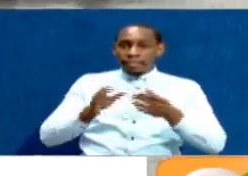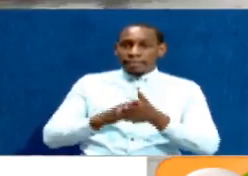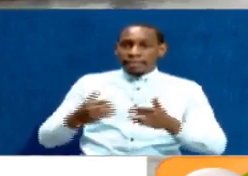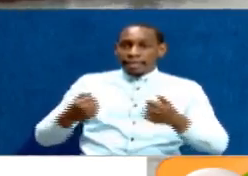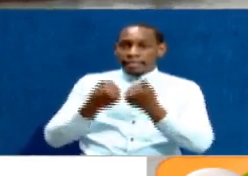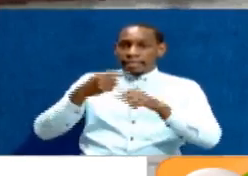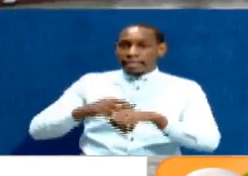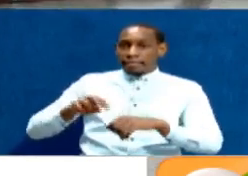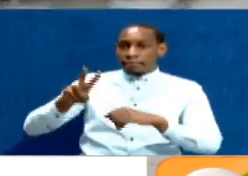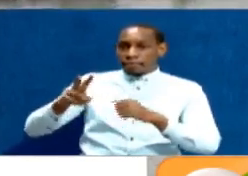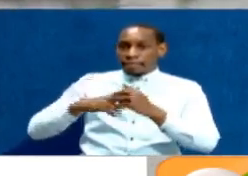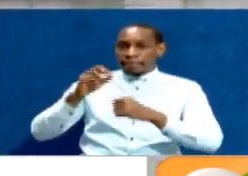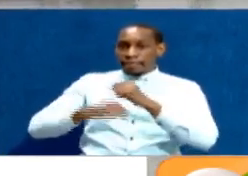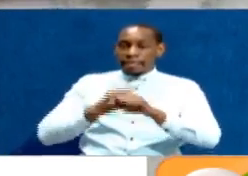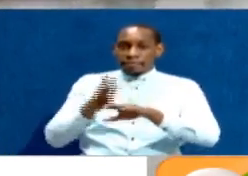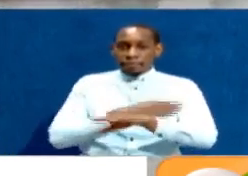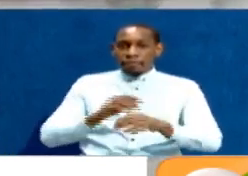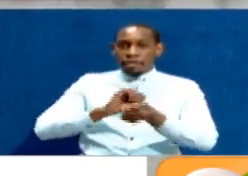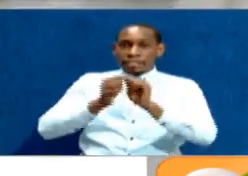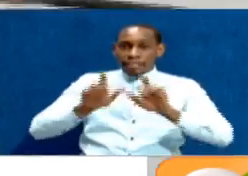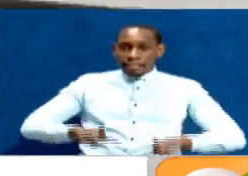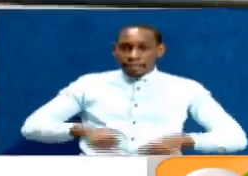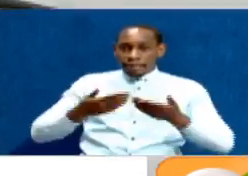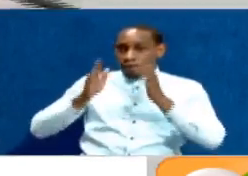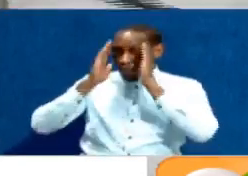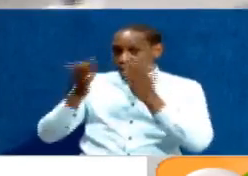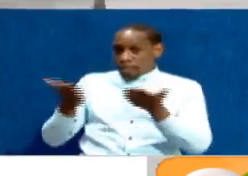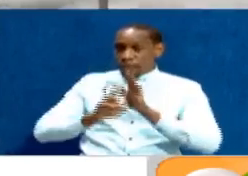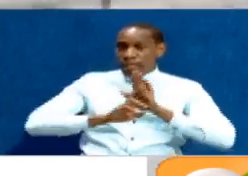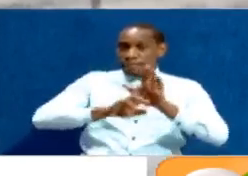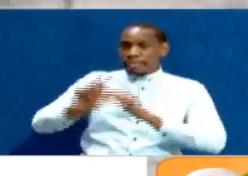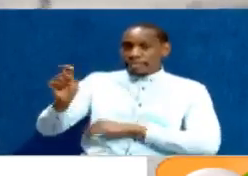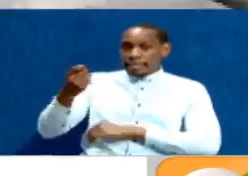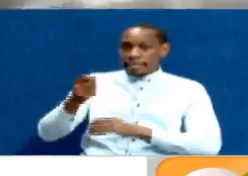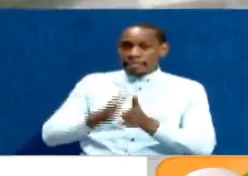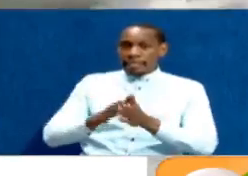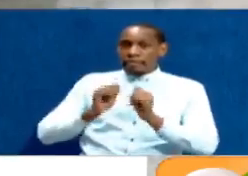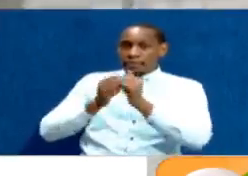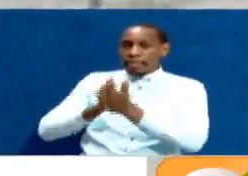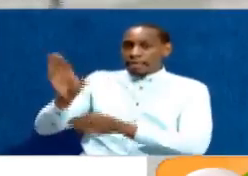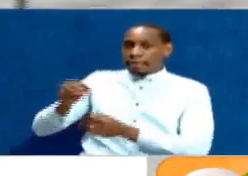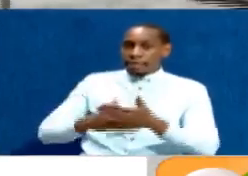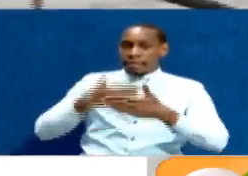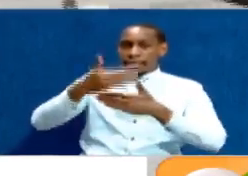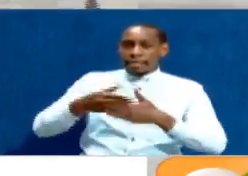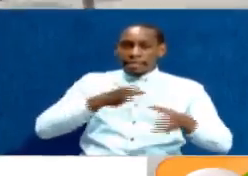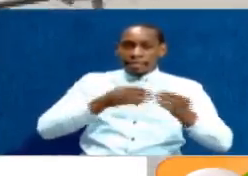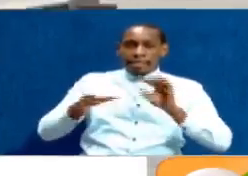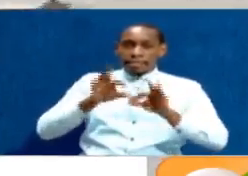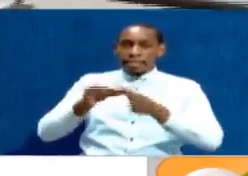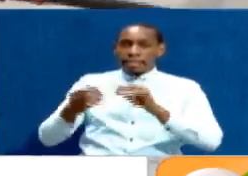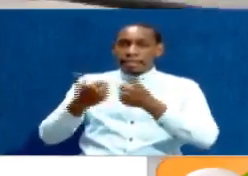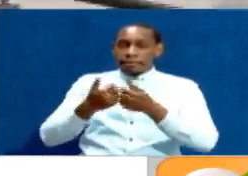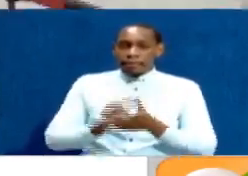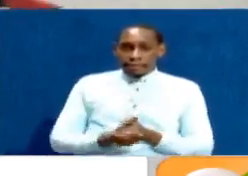ago changed her life completely. She now has set her eyes on representing Kenya and Africa in the upcoming Paralympic